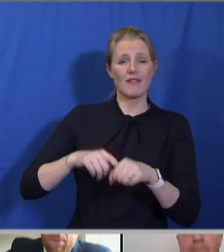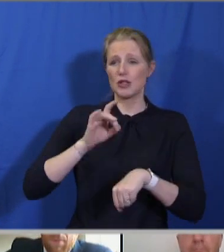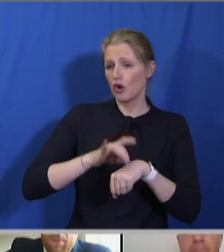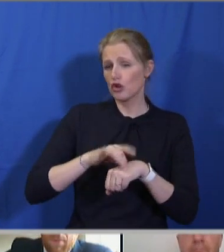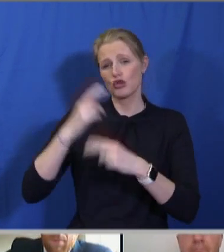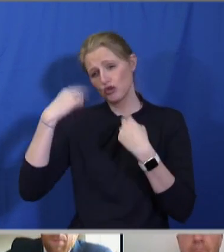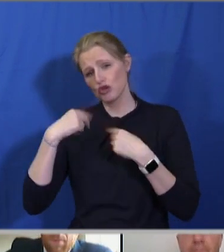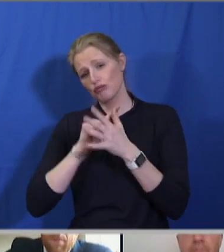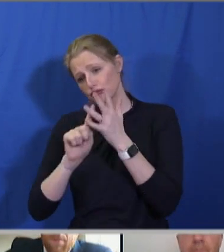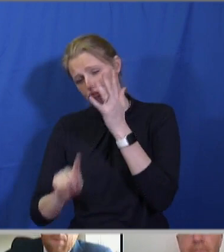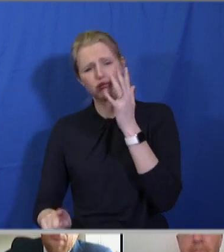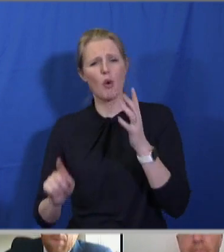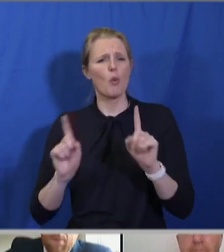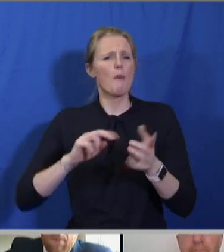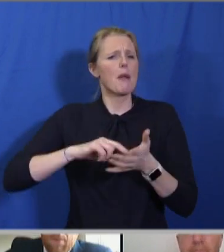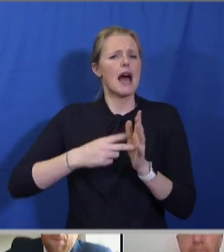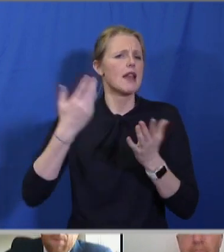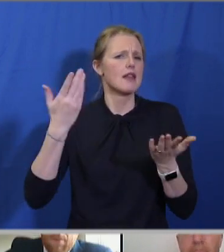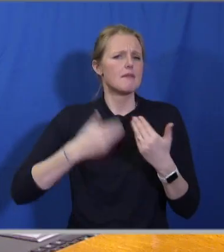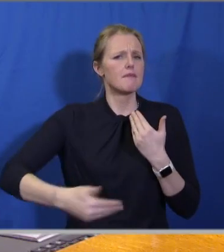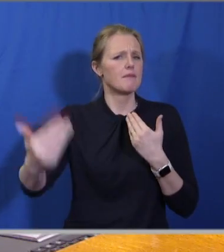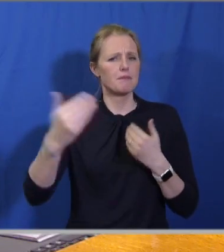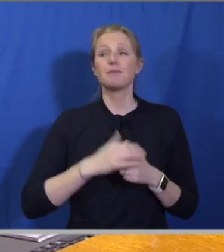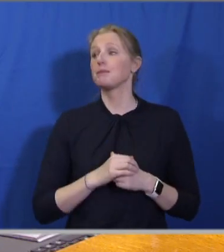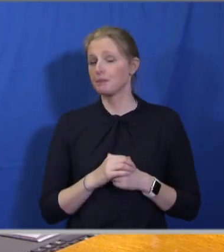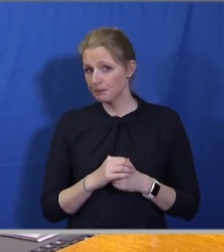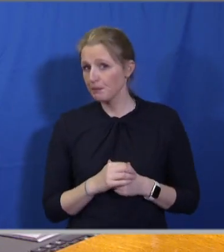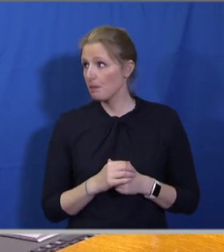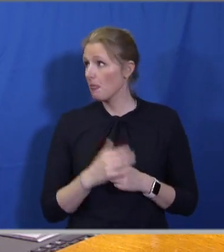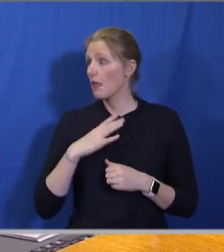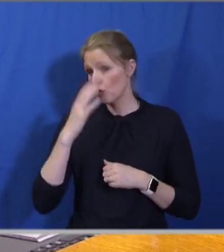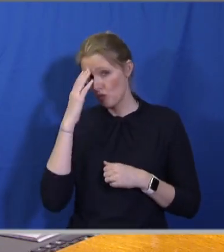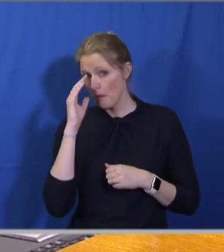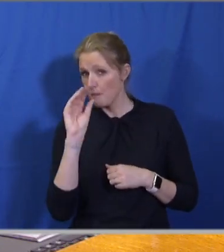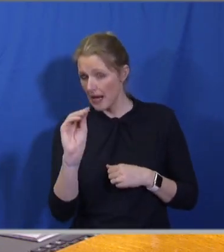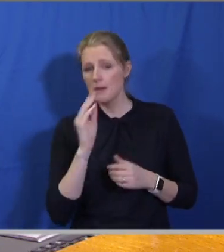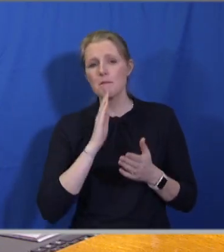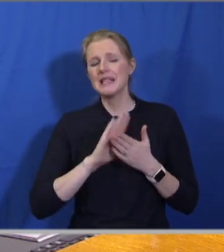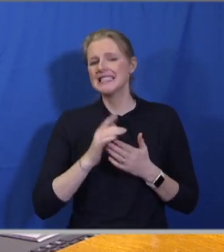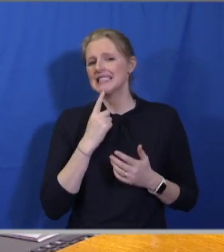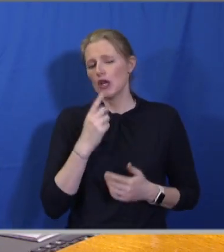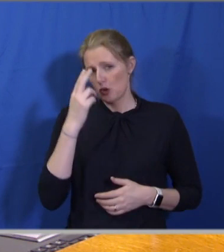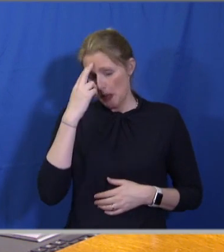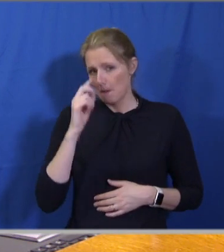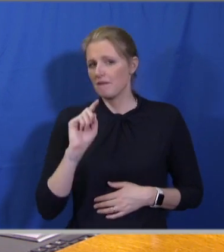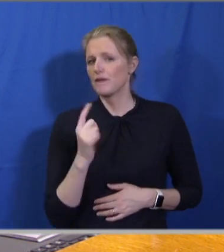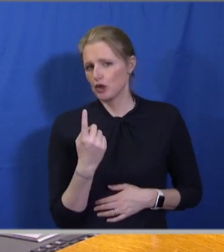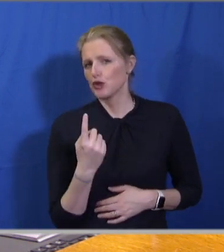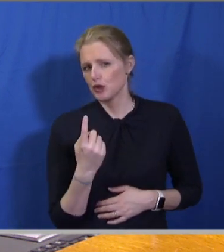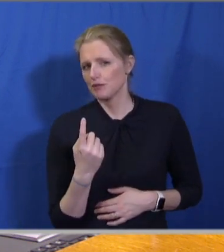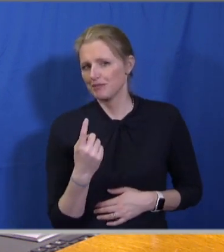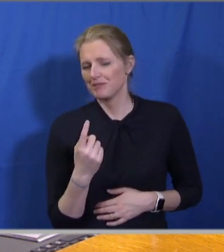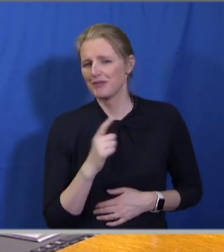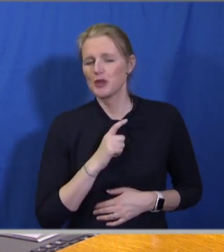future? Yeah, and just before a member of the panel, could I remind the panel just to state who you are, so for those who are watching in on the